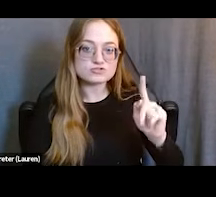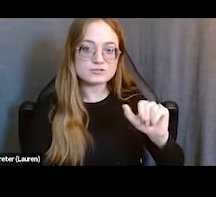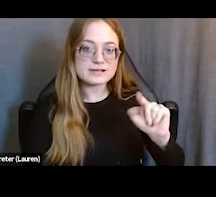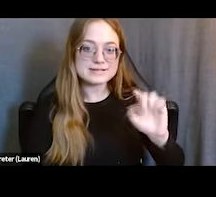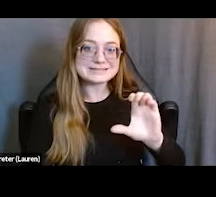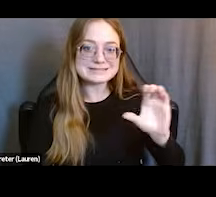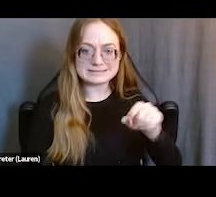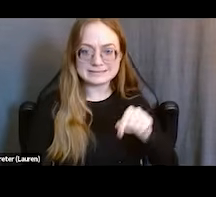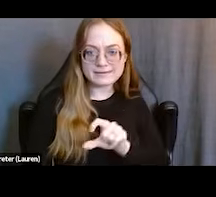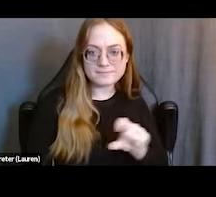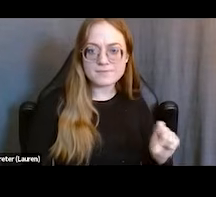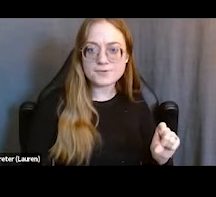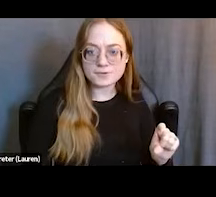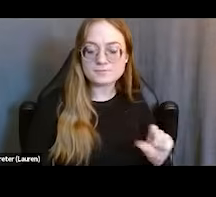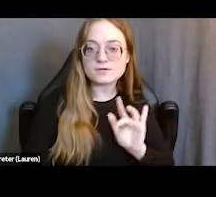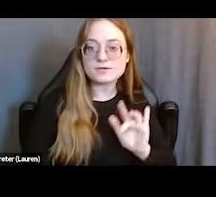Show Subtitles.